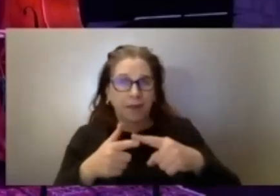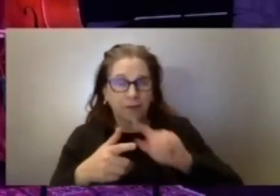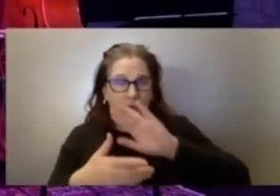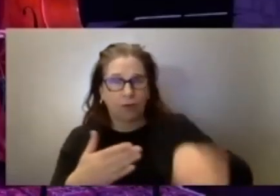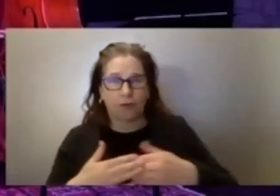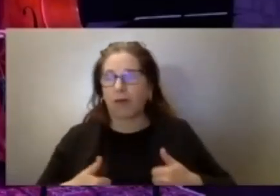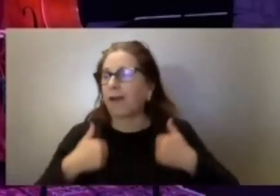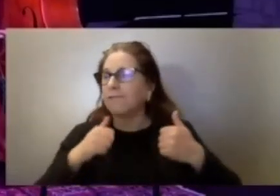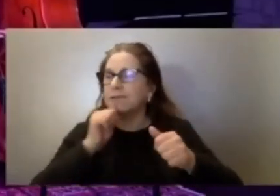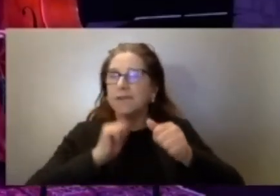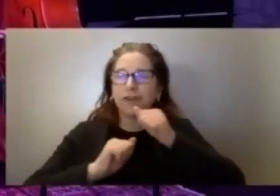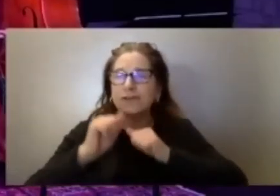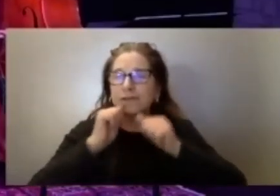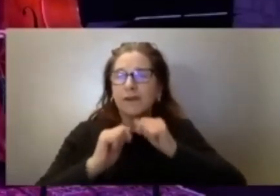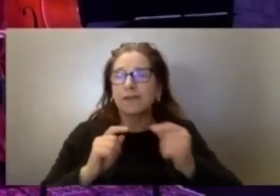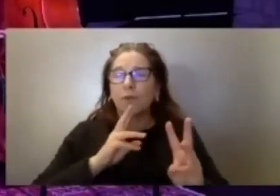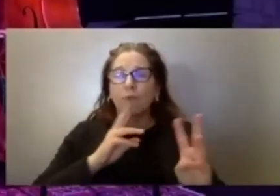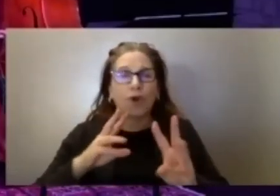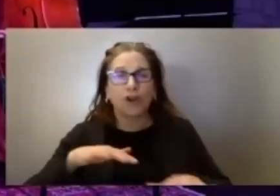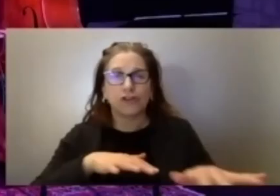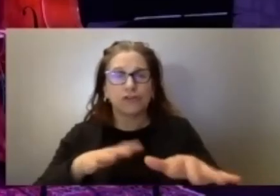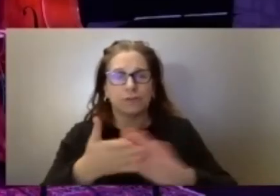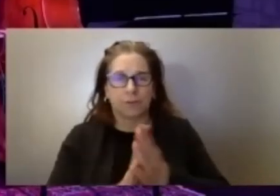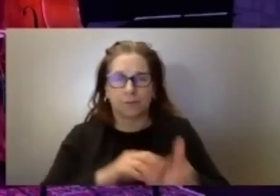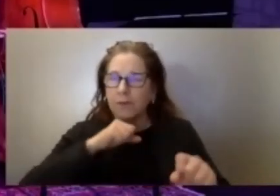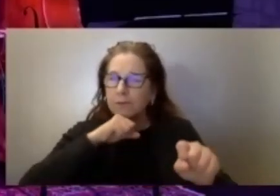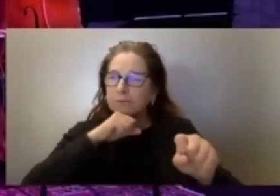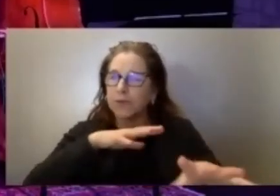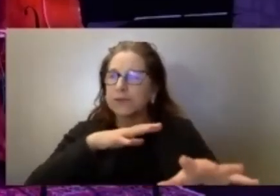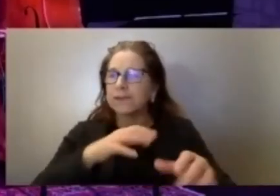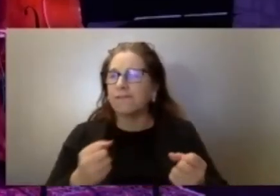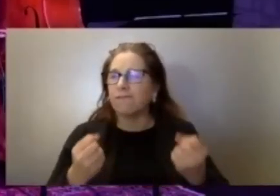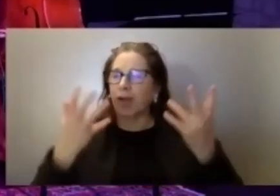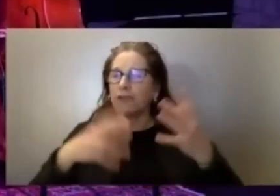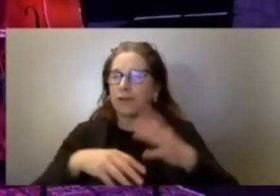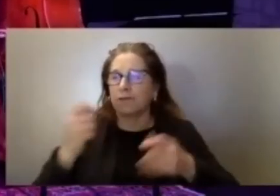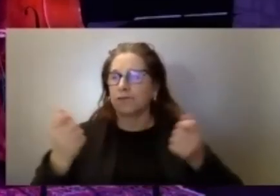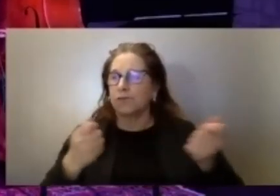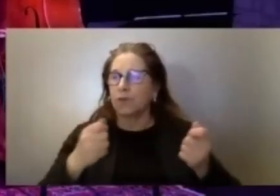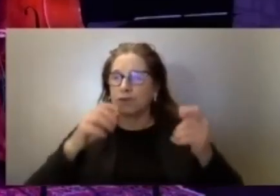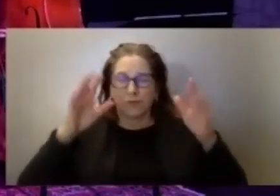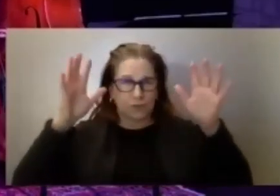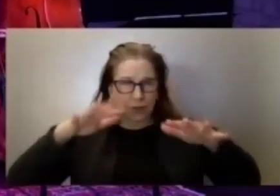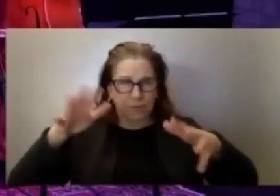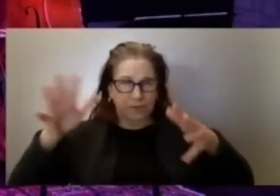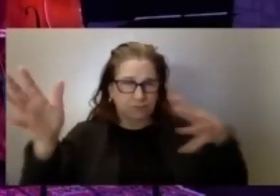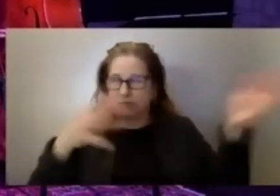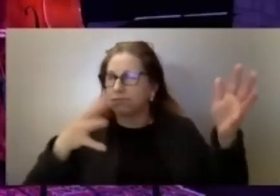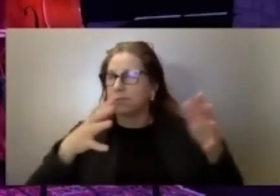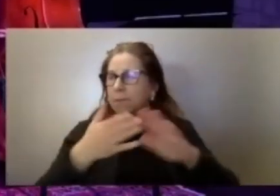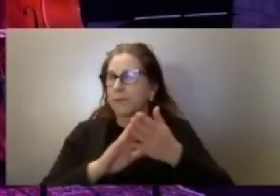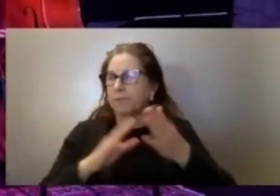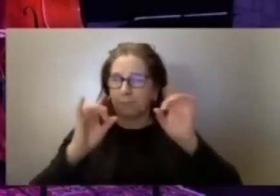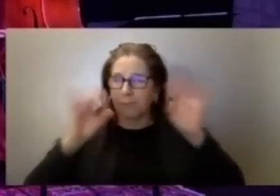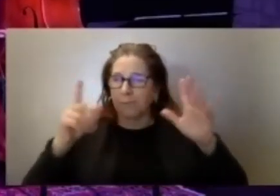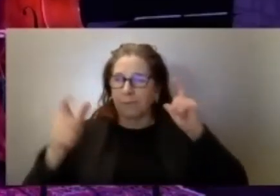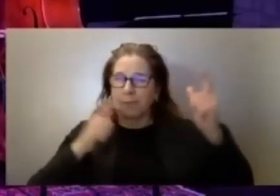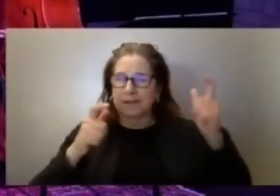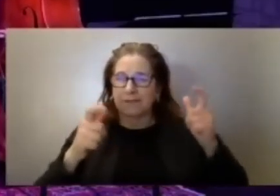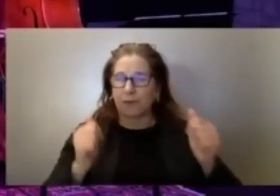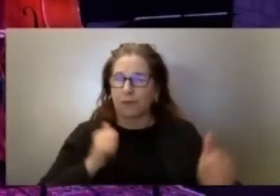waters become polluted, fires are out of control, storms become massive and aggressive, and the earth